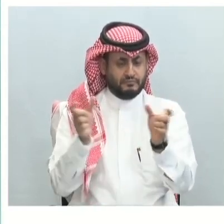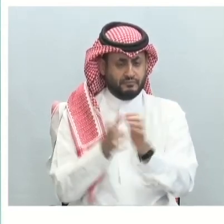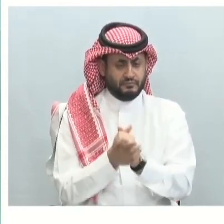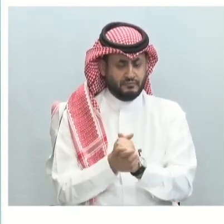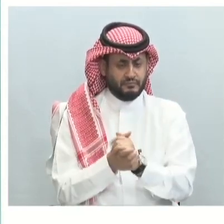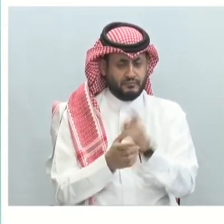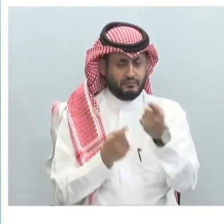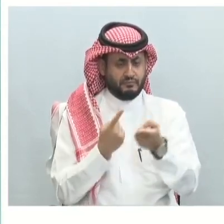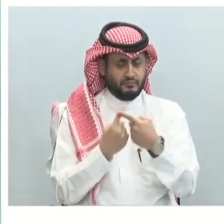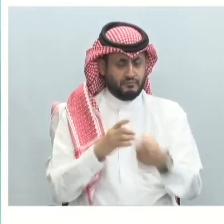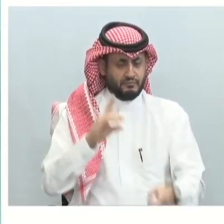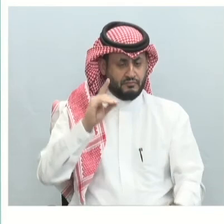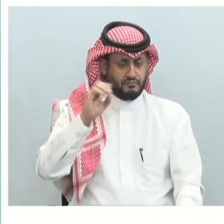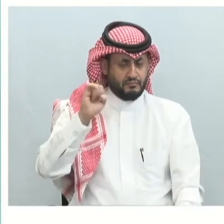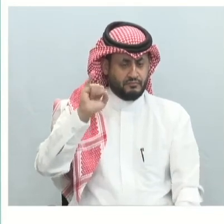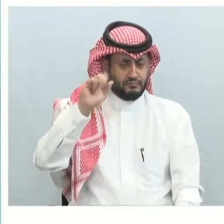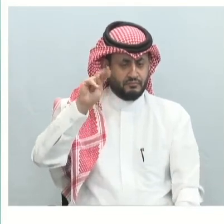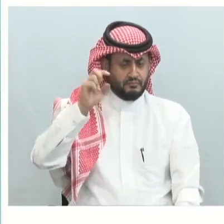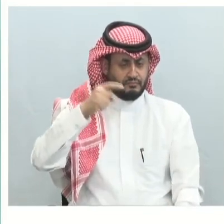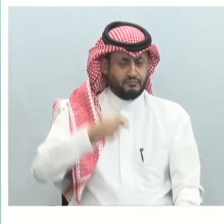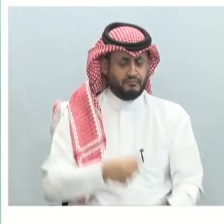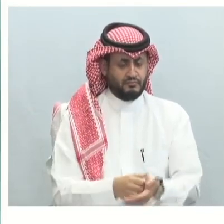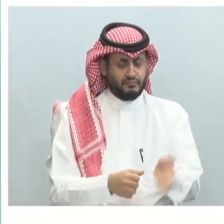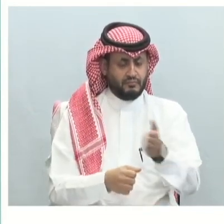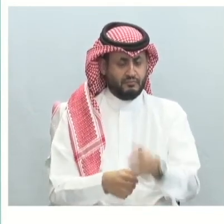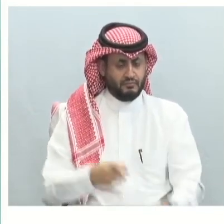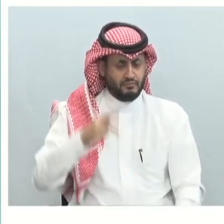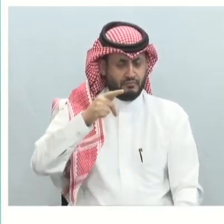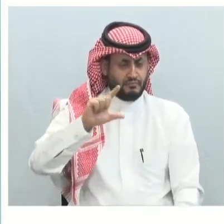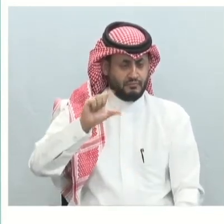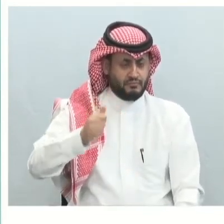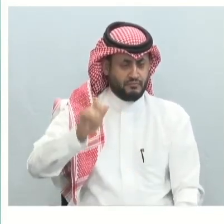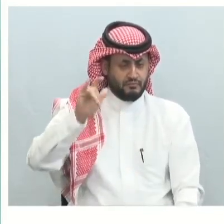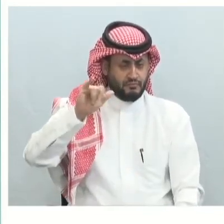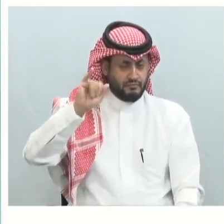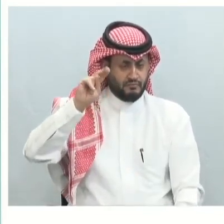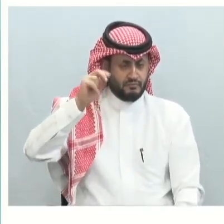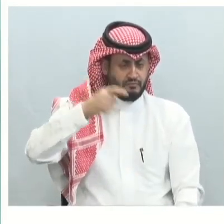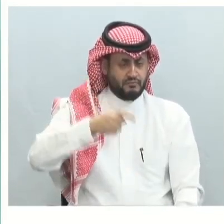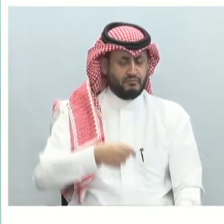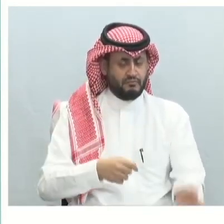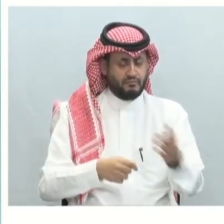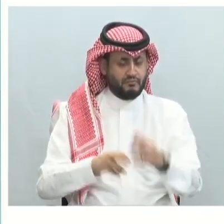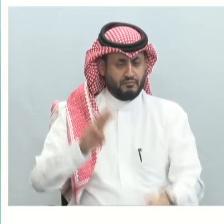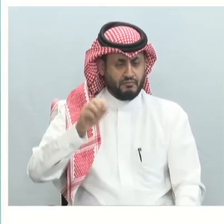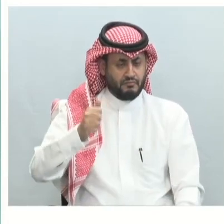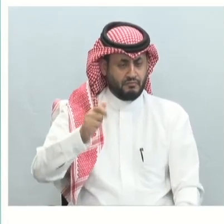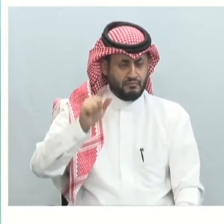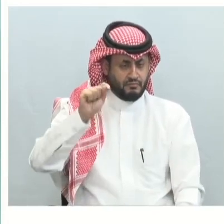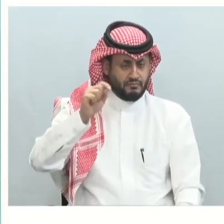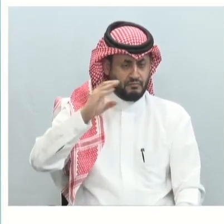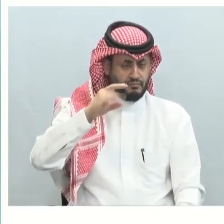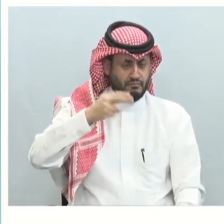have doing, doing. And we have playing. And we have watching. Okay.